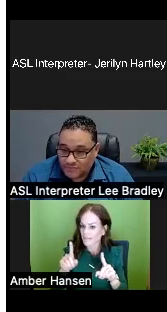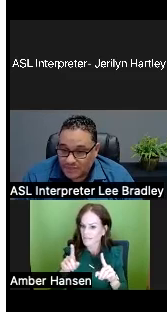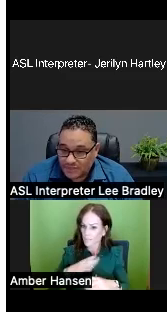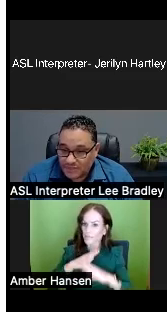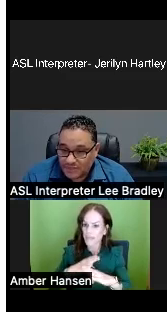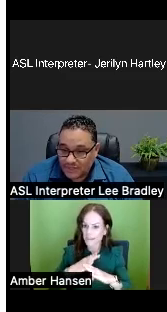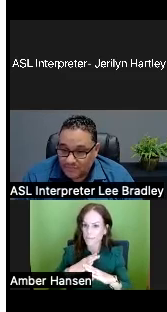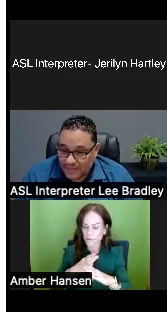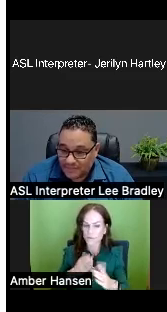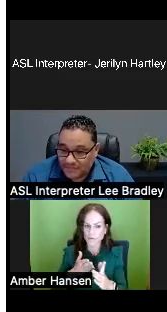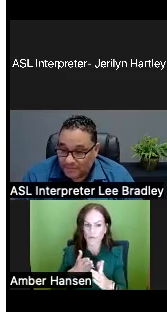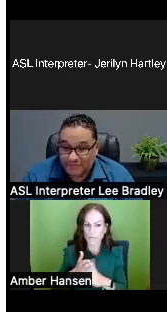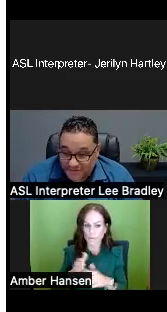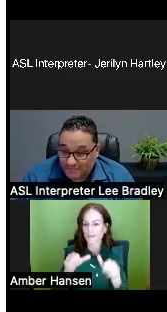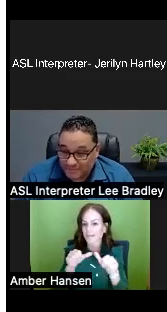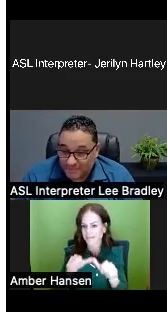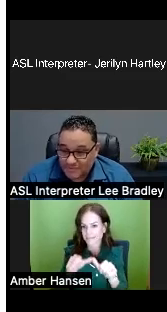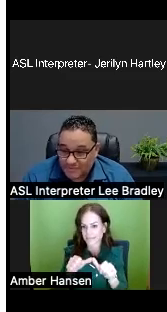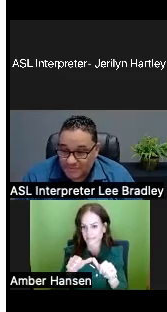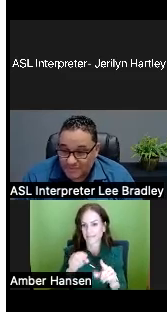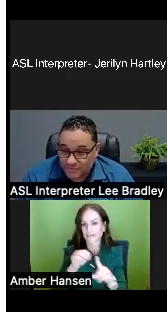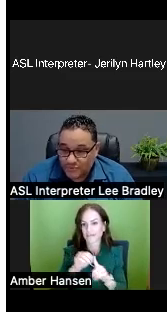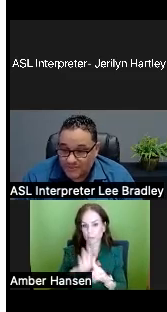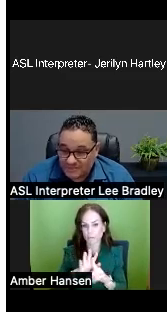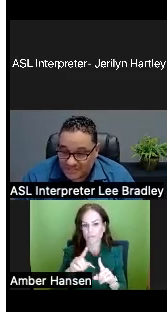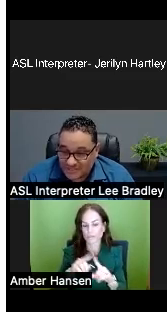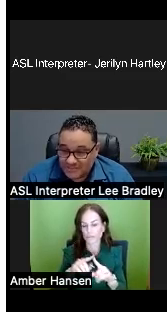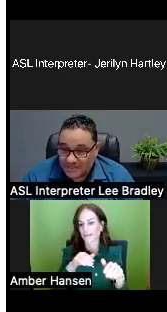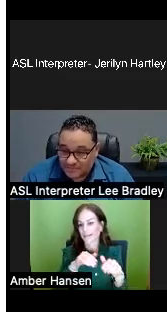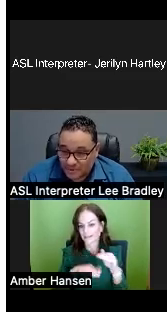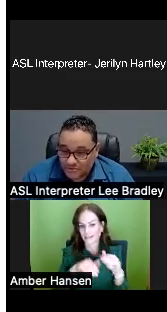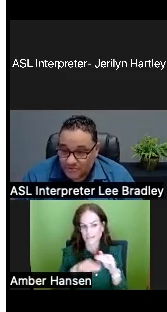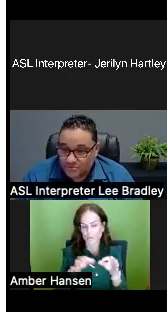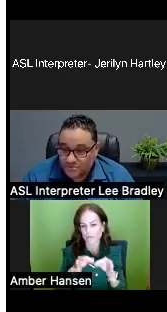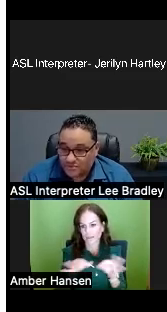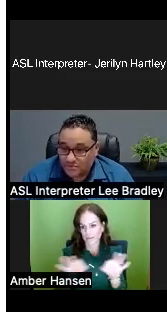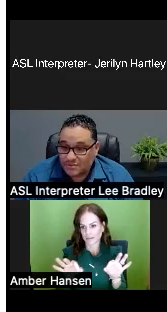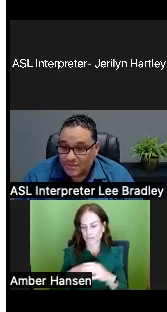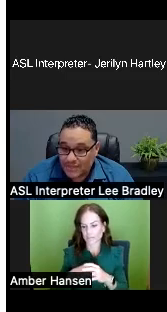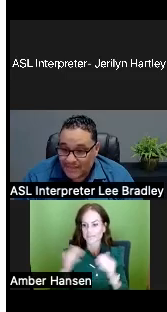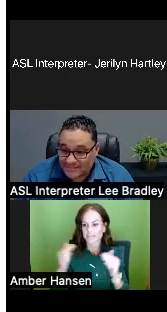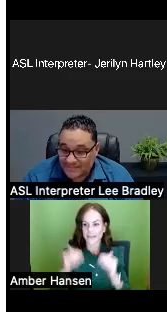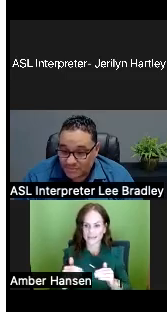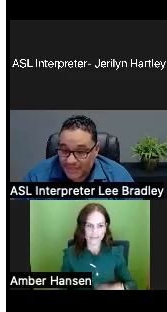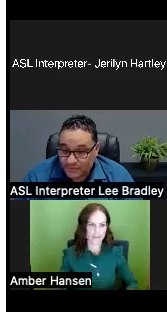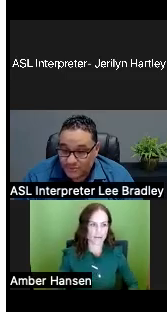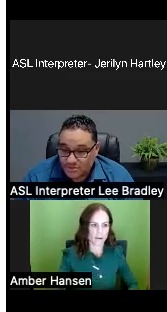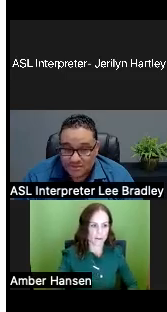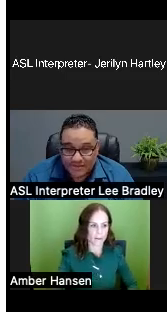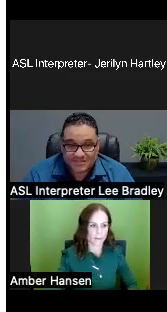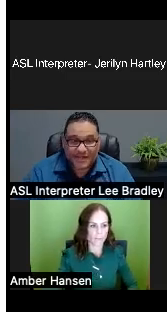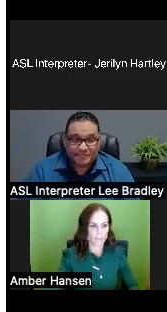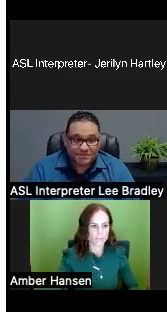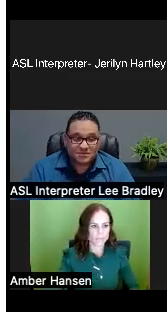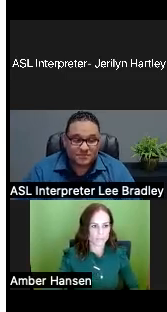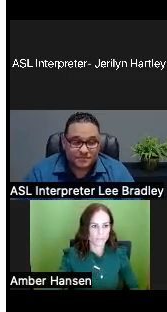reversible, but they're preventable through consistent exposure to accessible language.